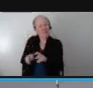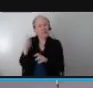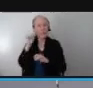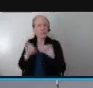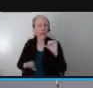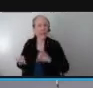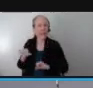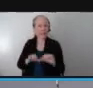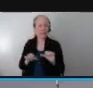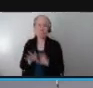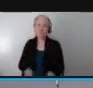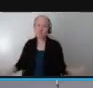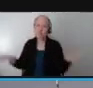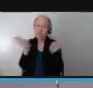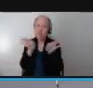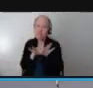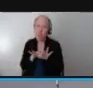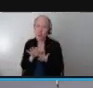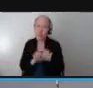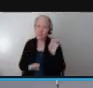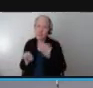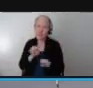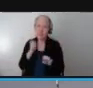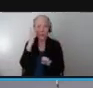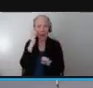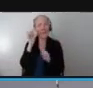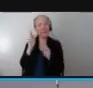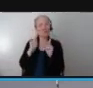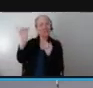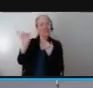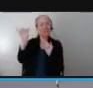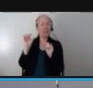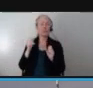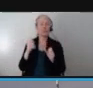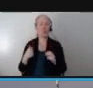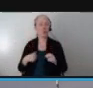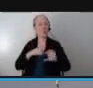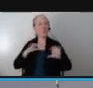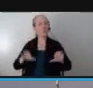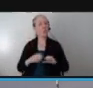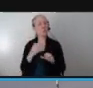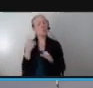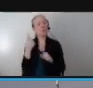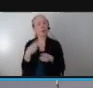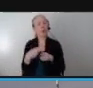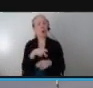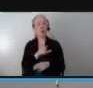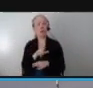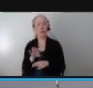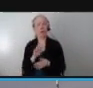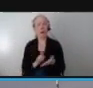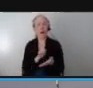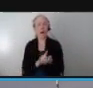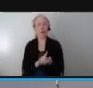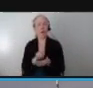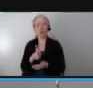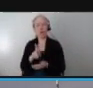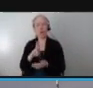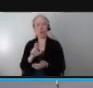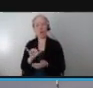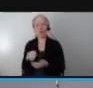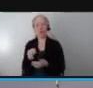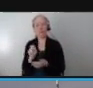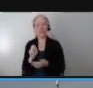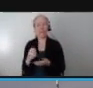Station. I collected, we do something called a 24-hour urine collection, which is important for a variety of reasons. We do